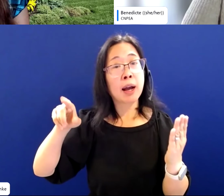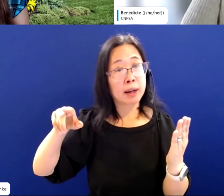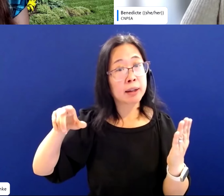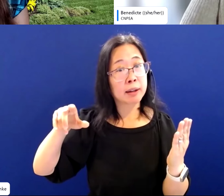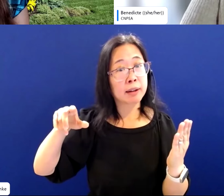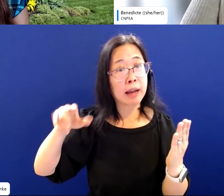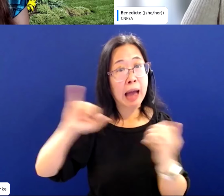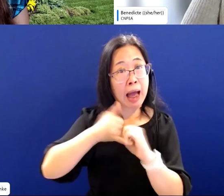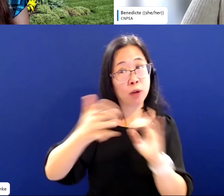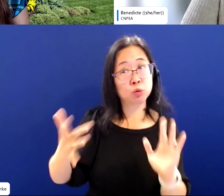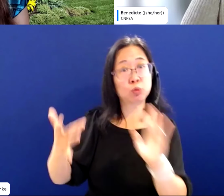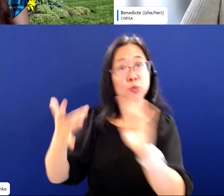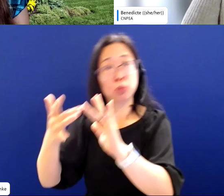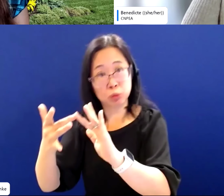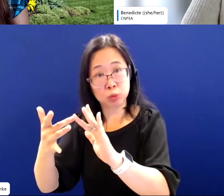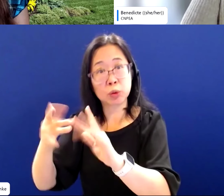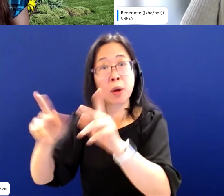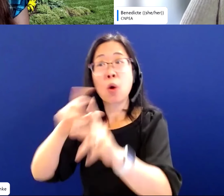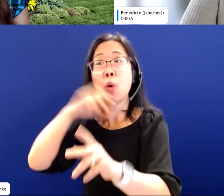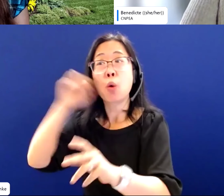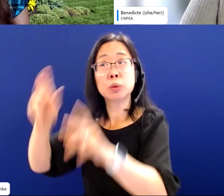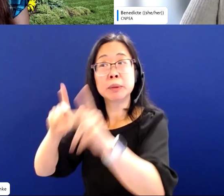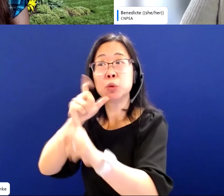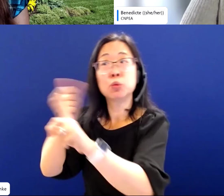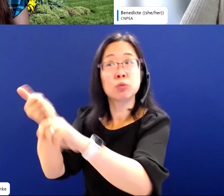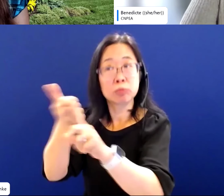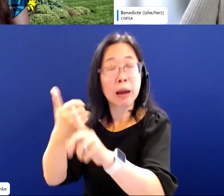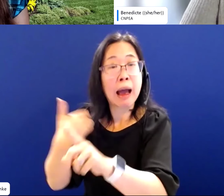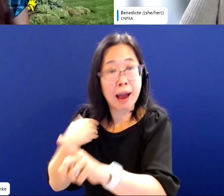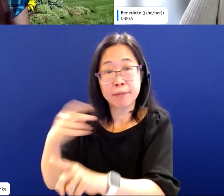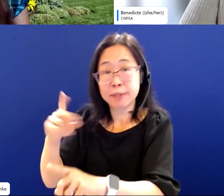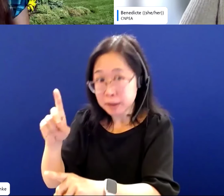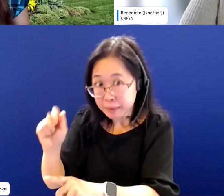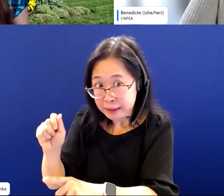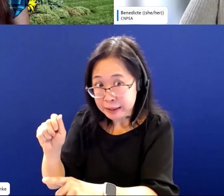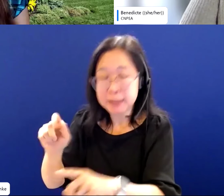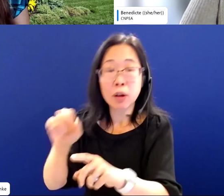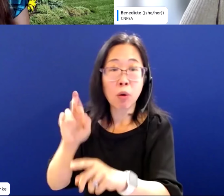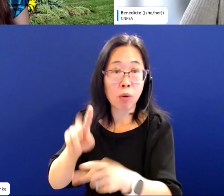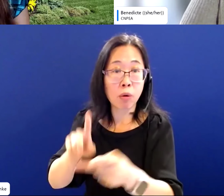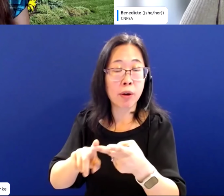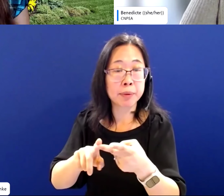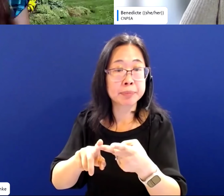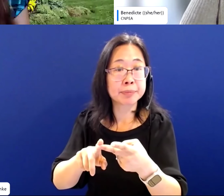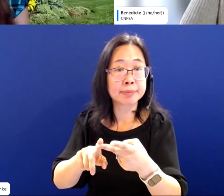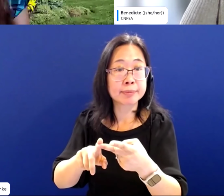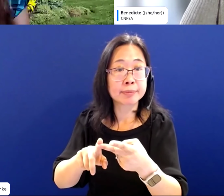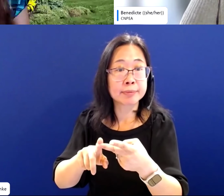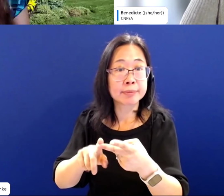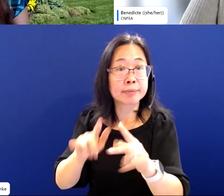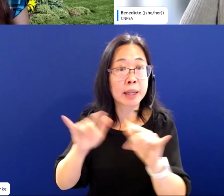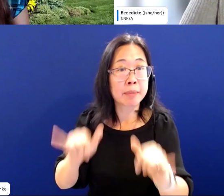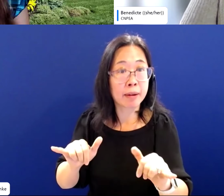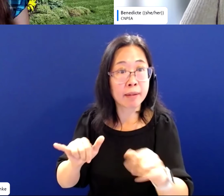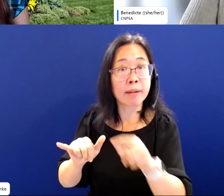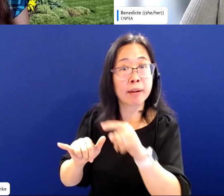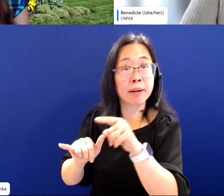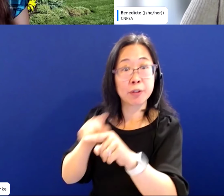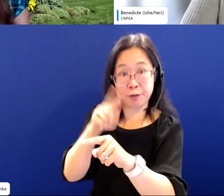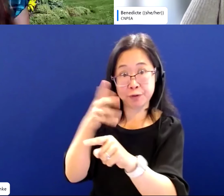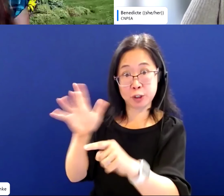ways to reach out to older people living with disabilities? And similarly, did you reach out to a